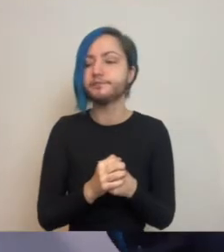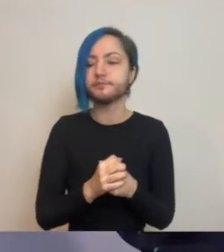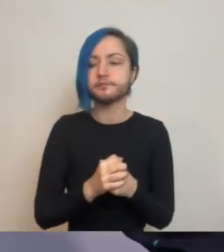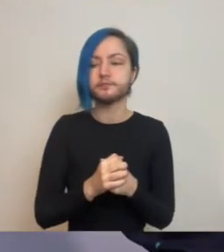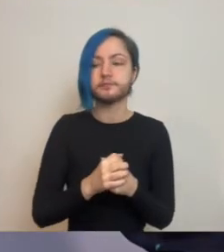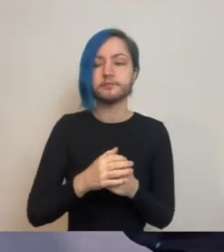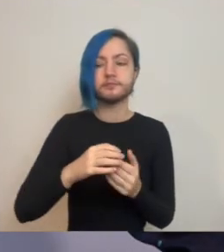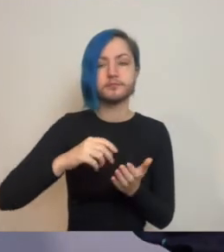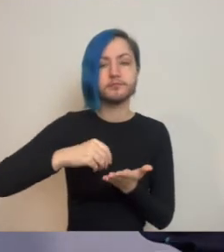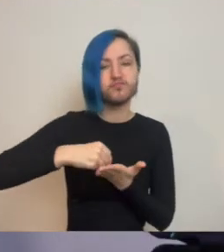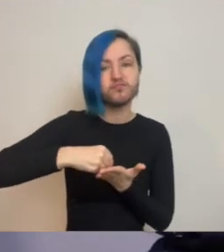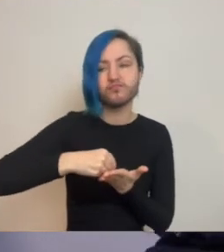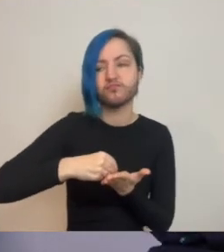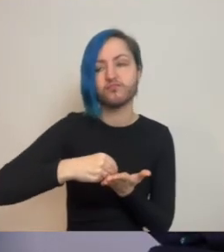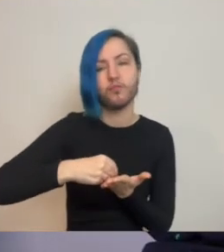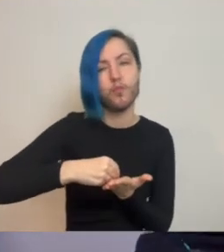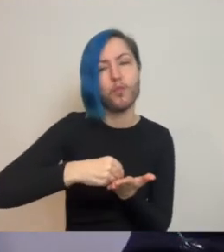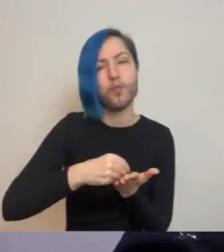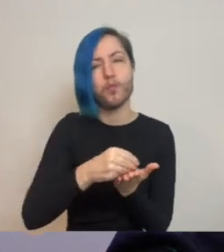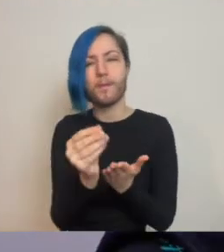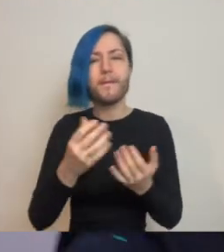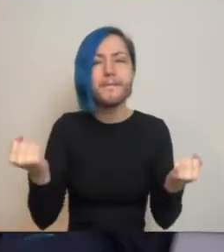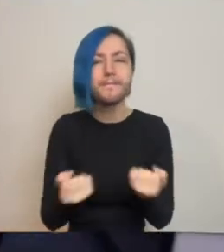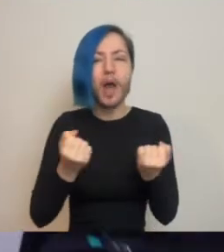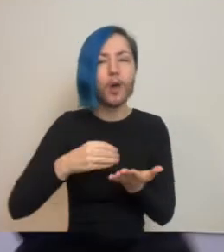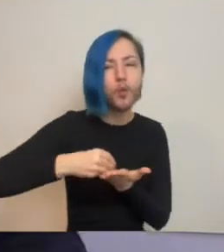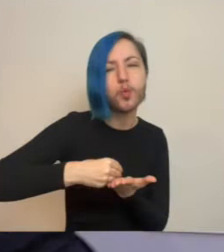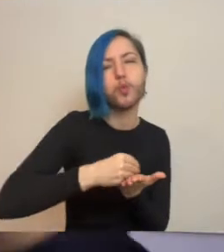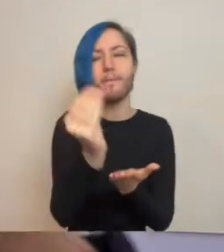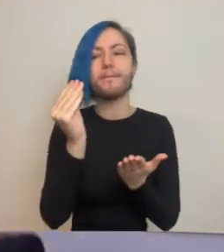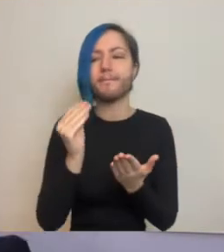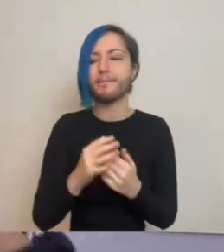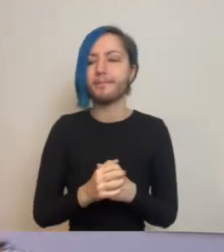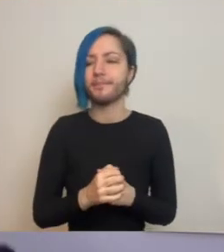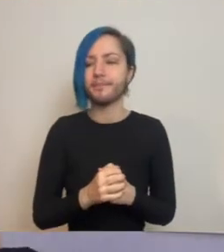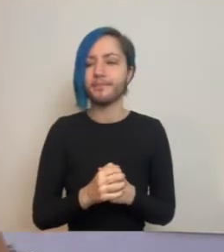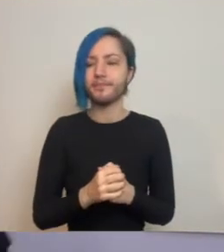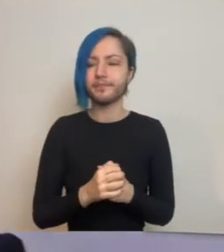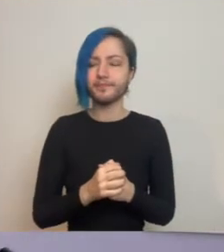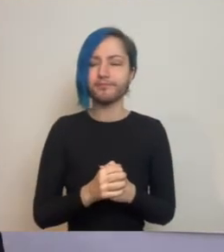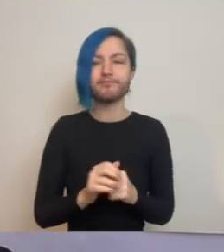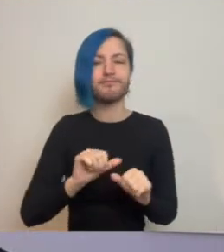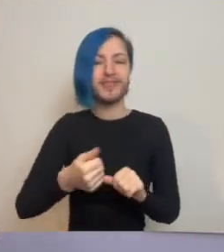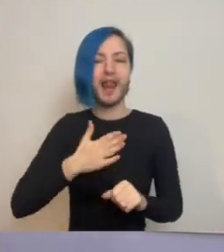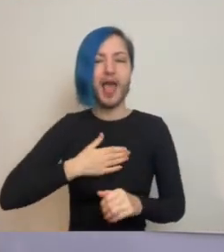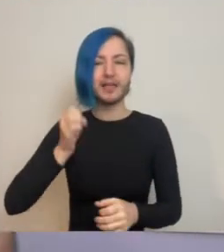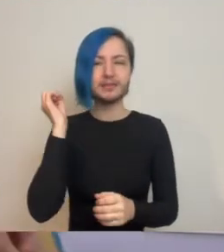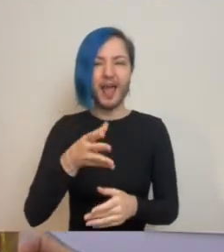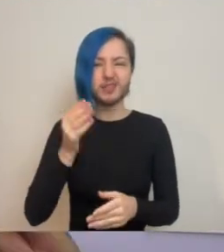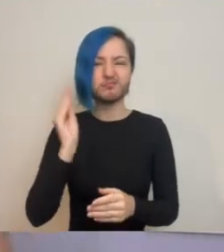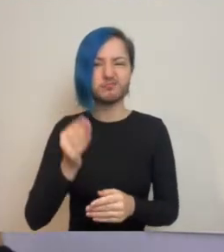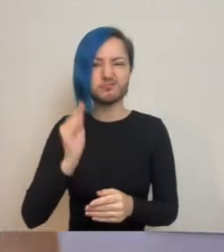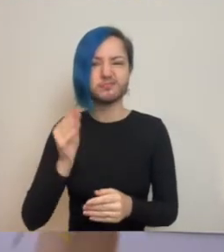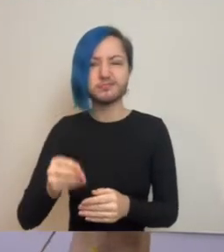you can really get behind it and give it a bit of power and make it move. And then what I like doing is splatting it on there. And